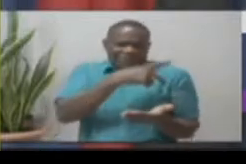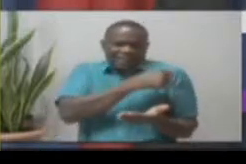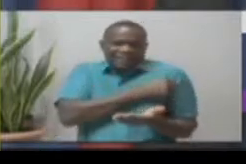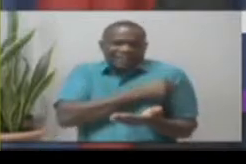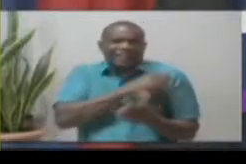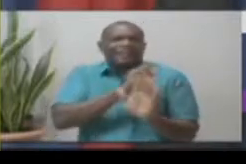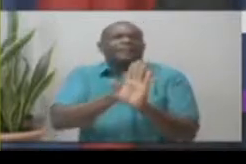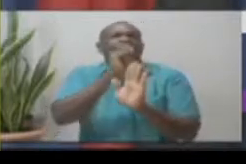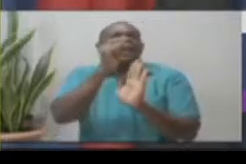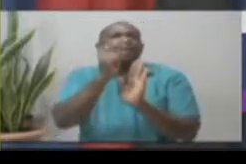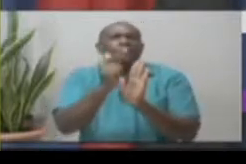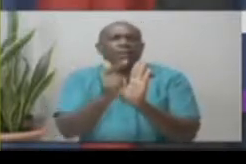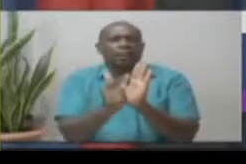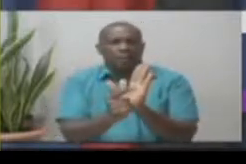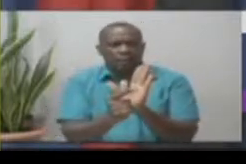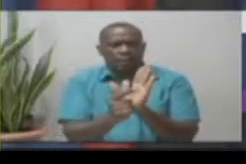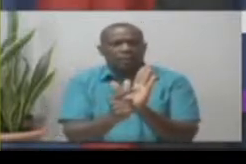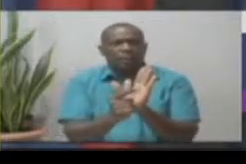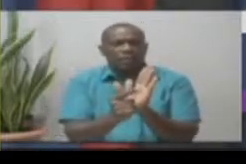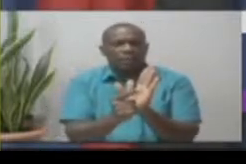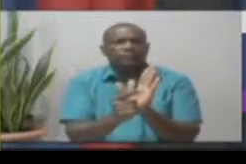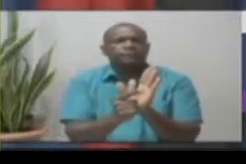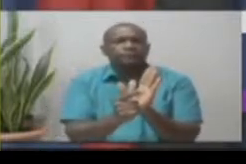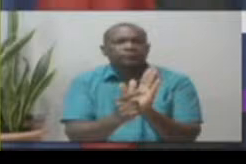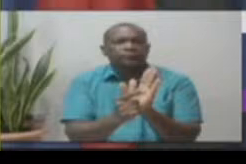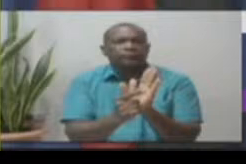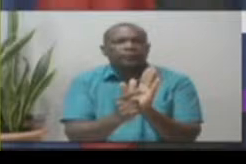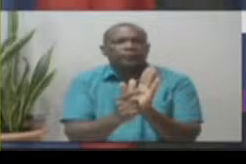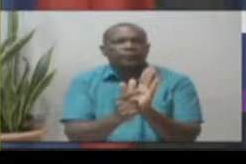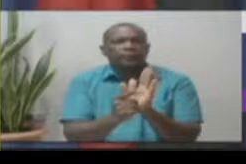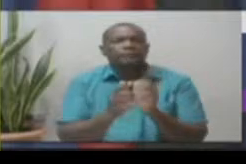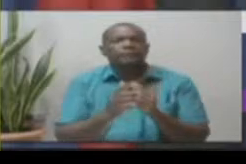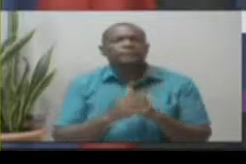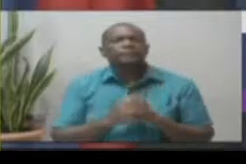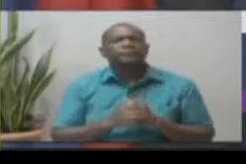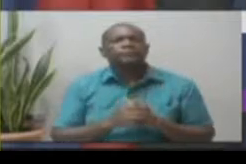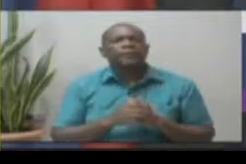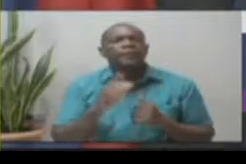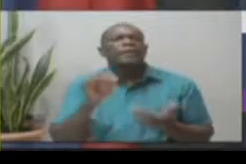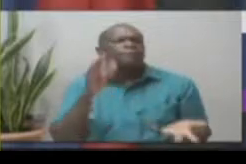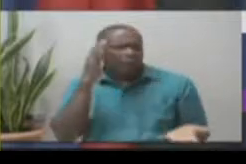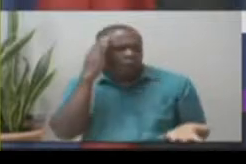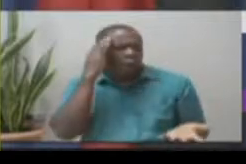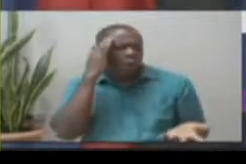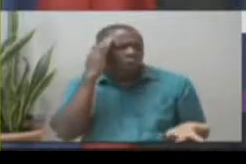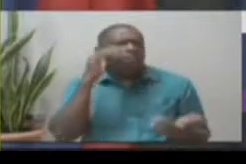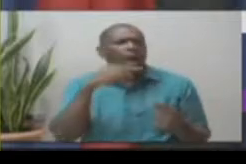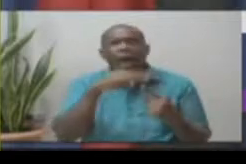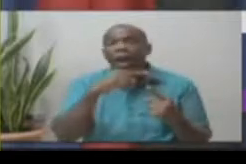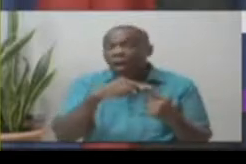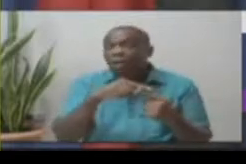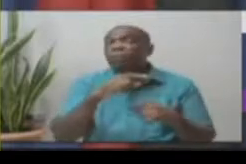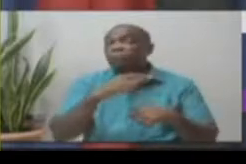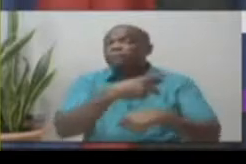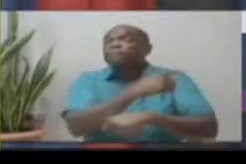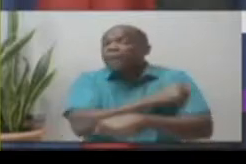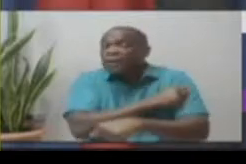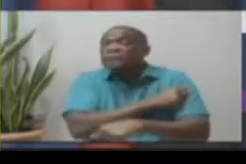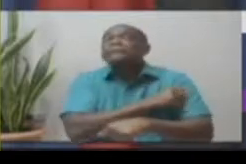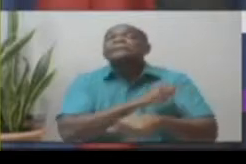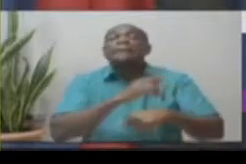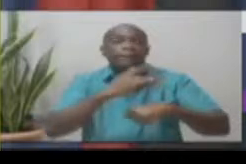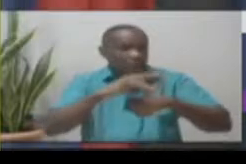If I run through where we are with the vaccine availability and accessibility now, it goes like